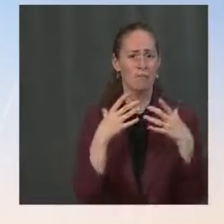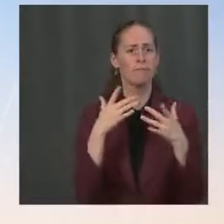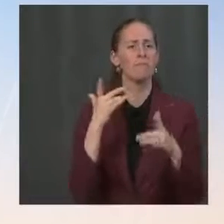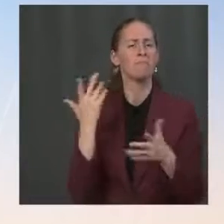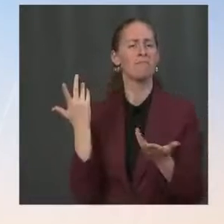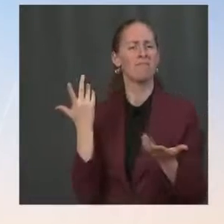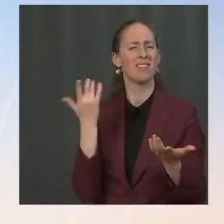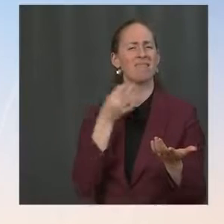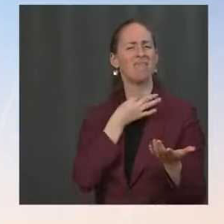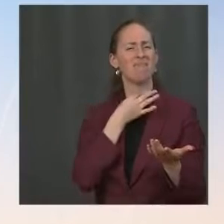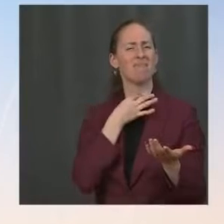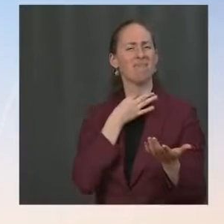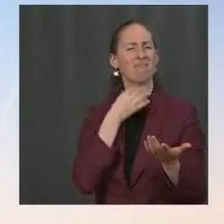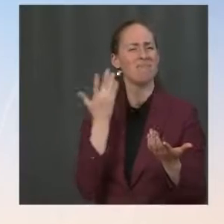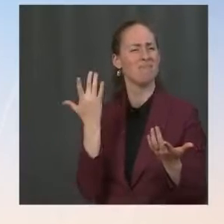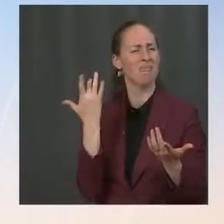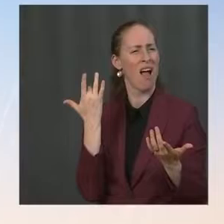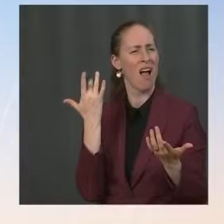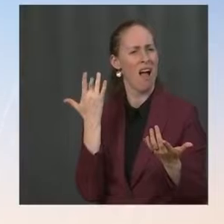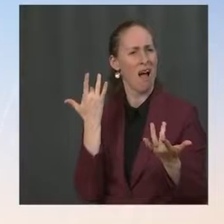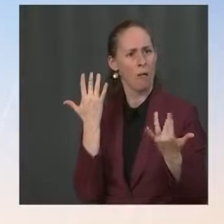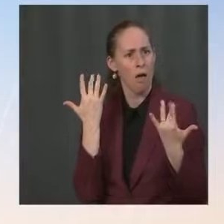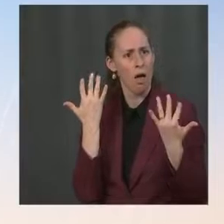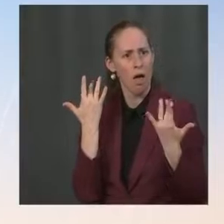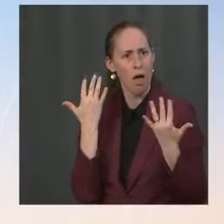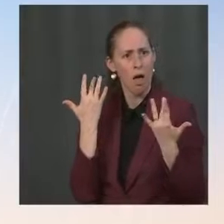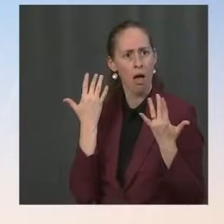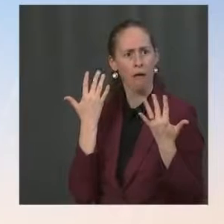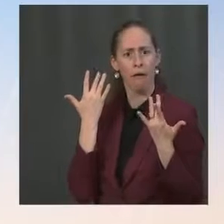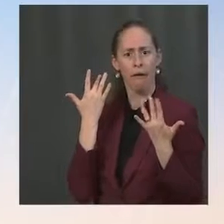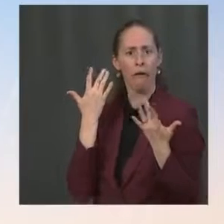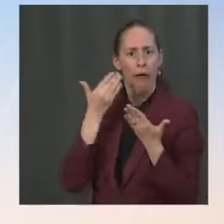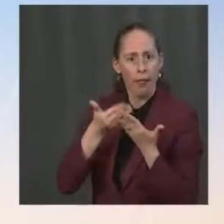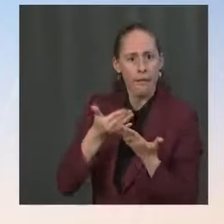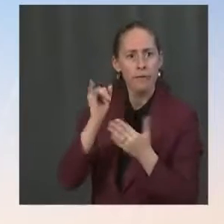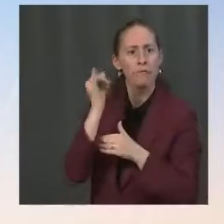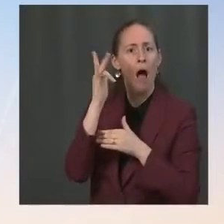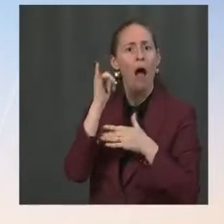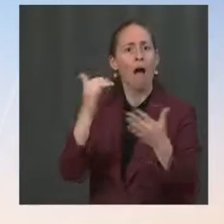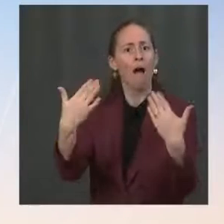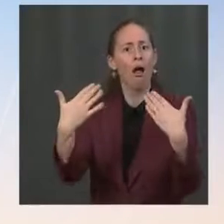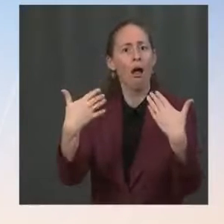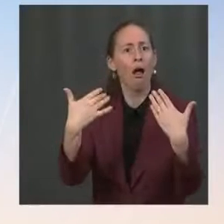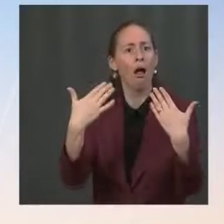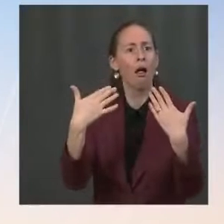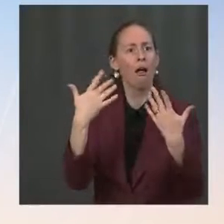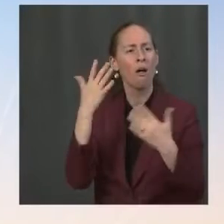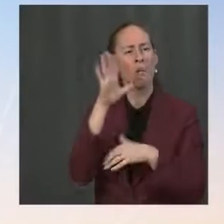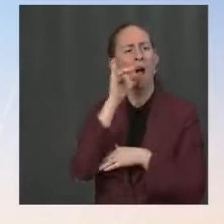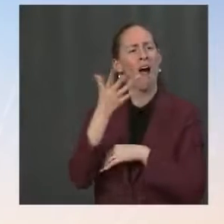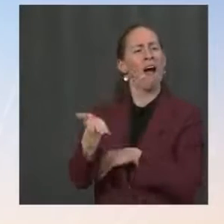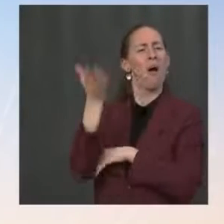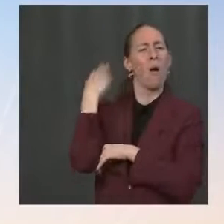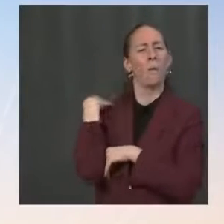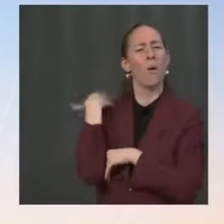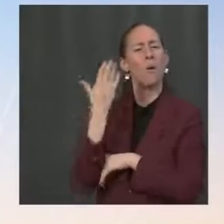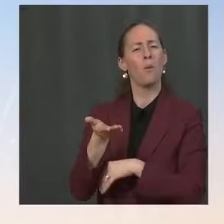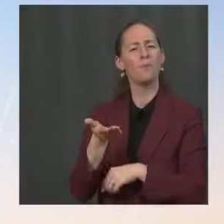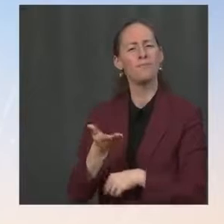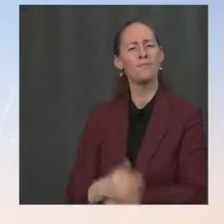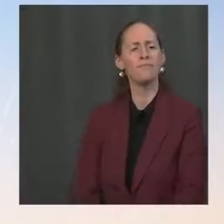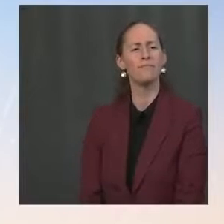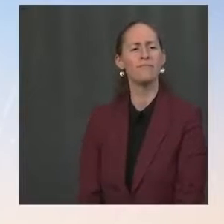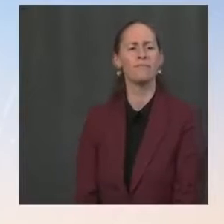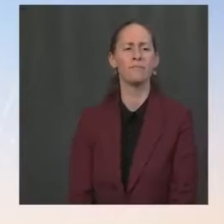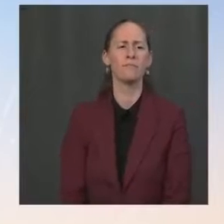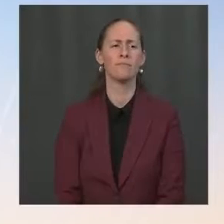to not do more rapid early evacuations on military aircraft? Well, first I would say that we have, over